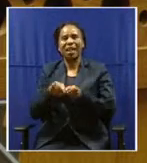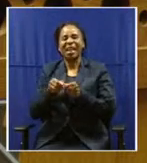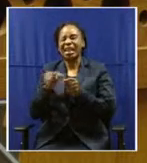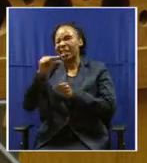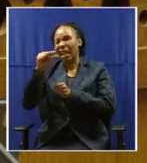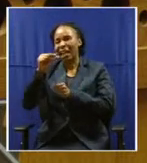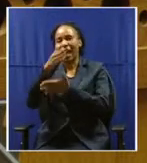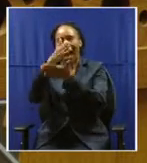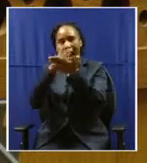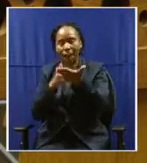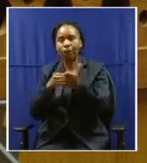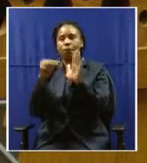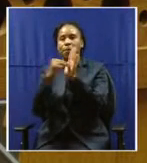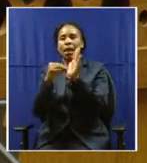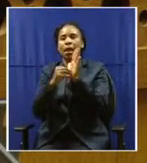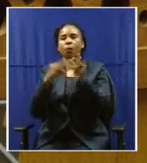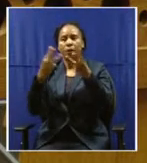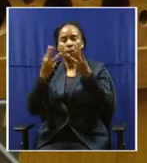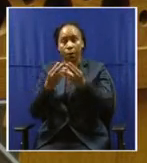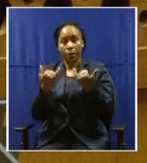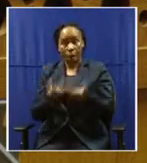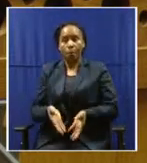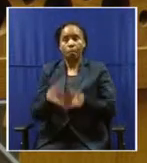now receiving an income,